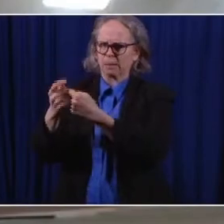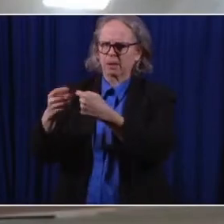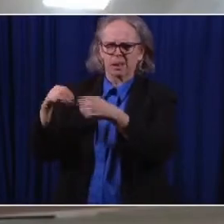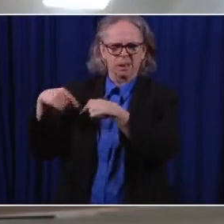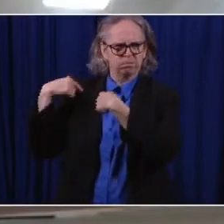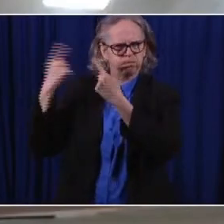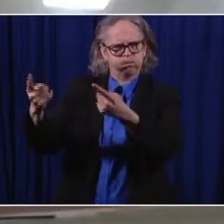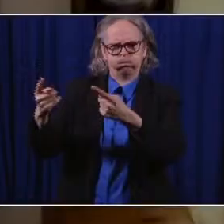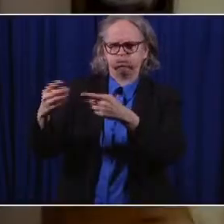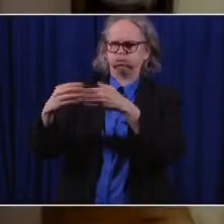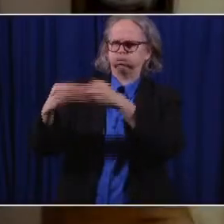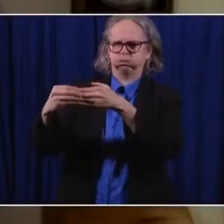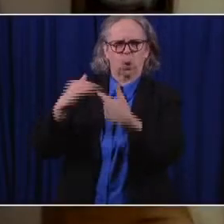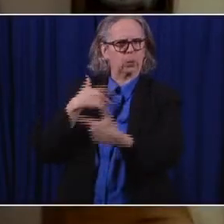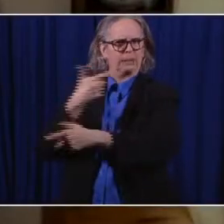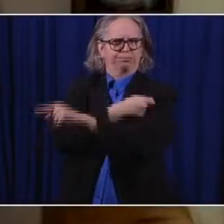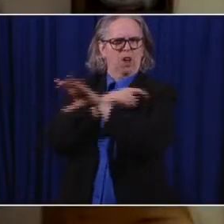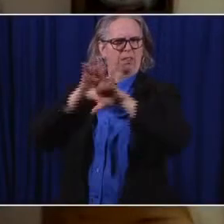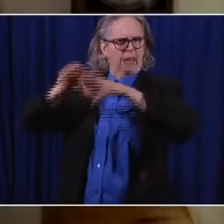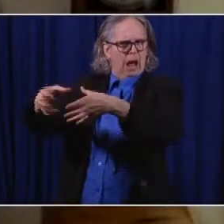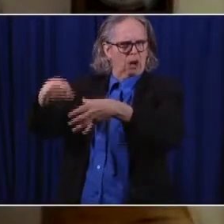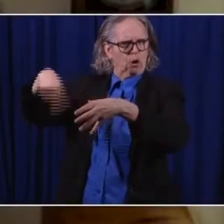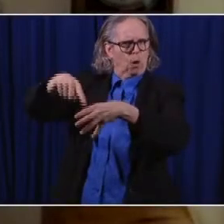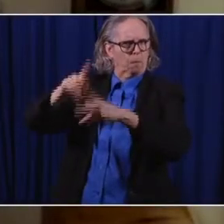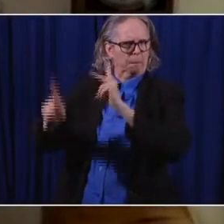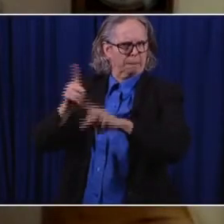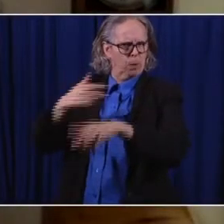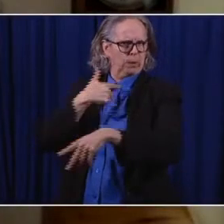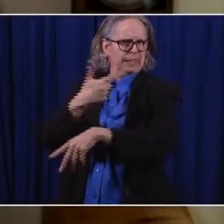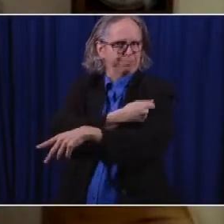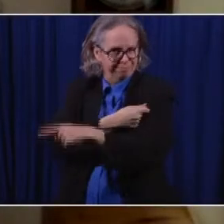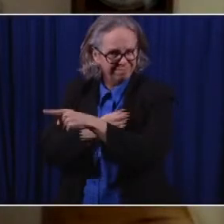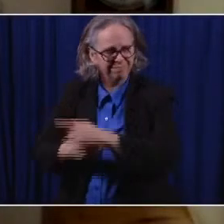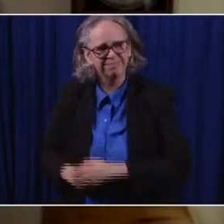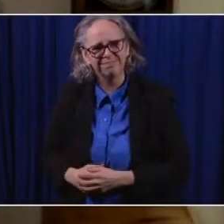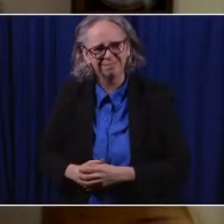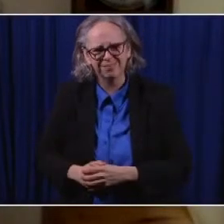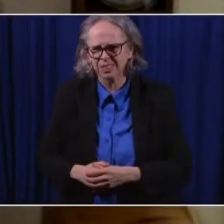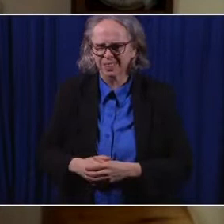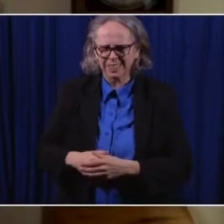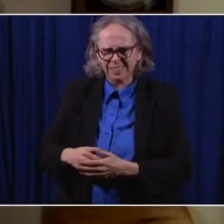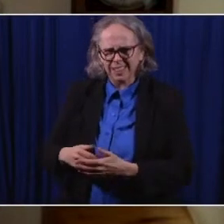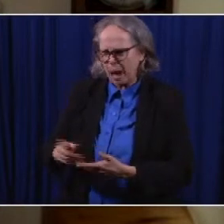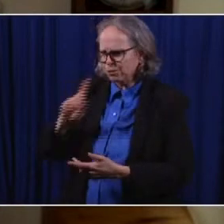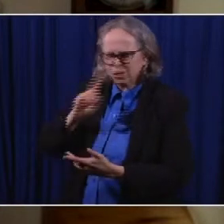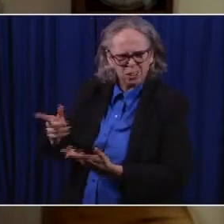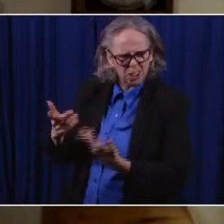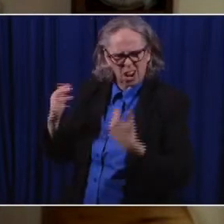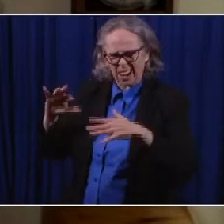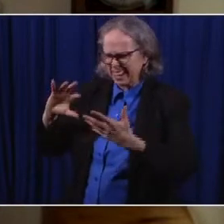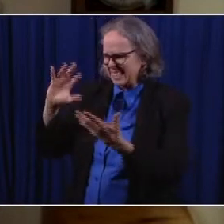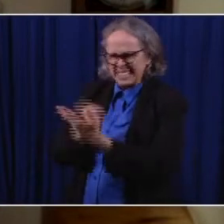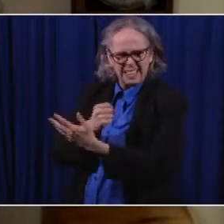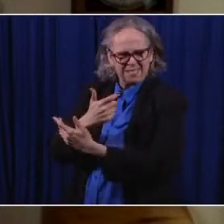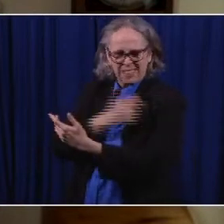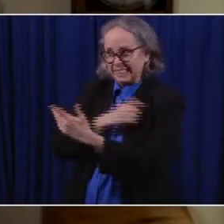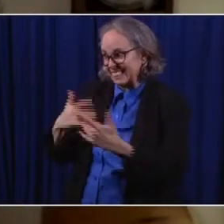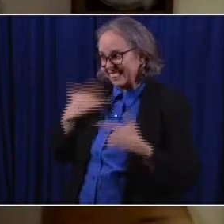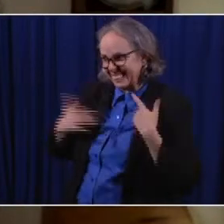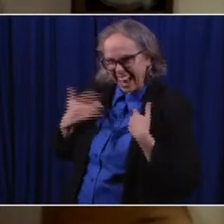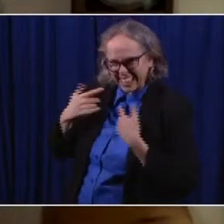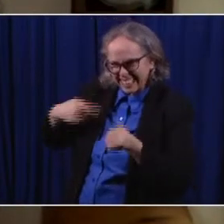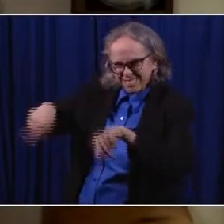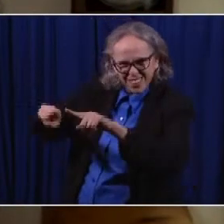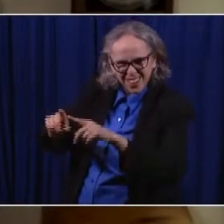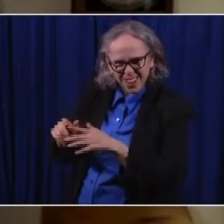Tita. Oh, very good. Very good. Well, this has to be exciting for you and other health workers, I'm sure. Been waiting for this day a